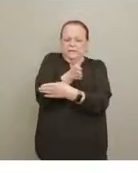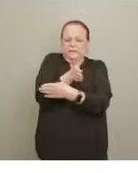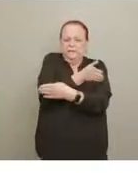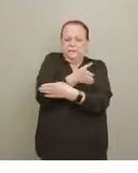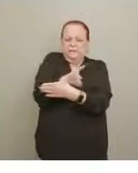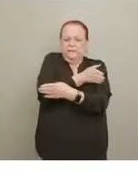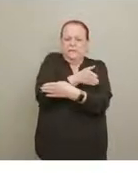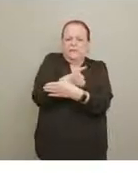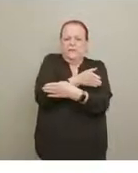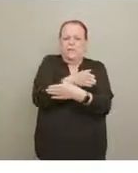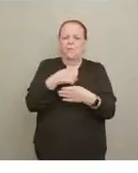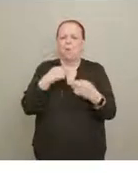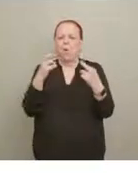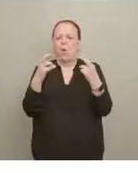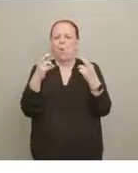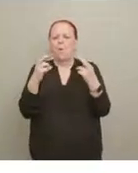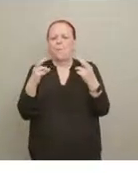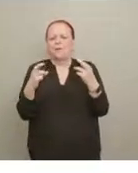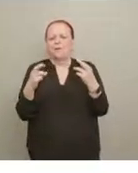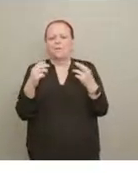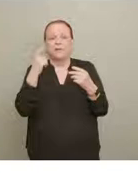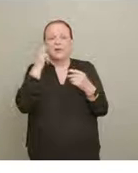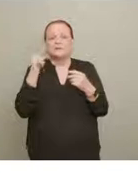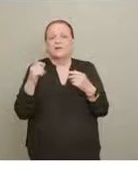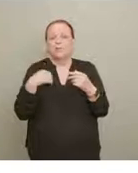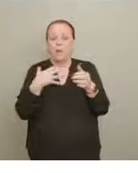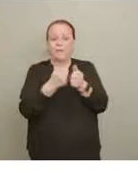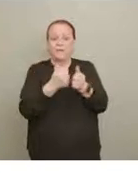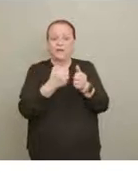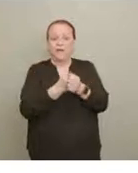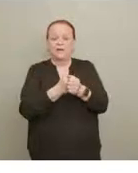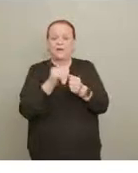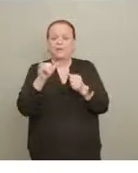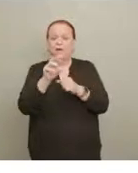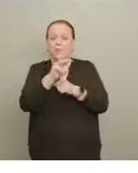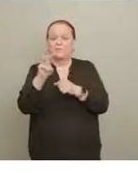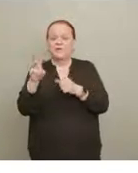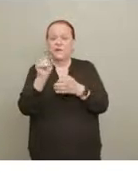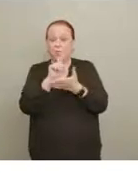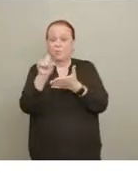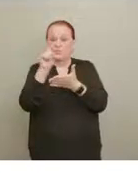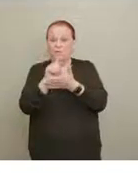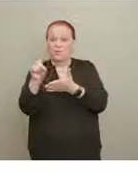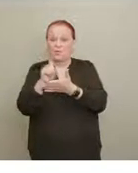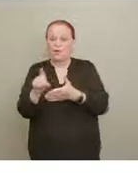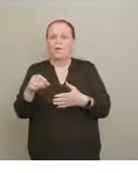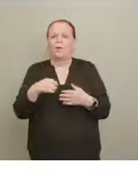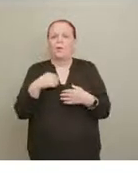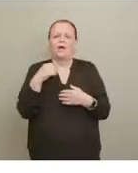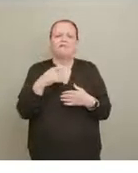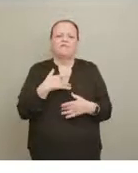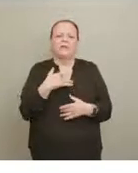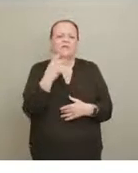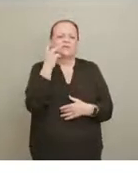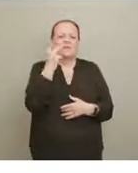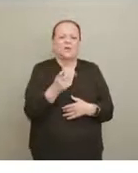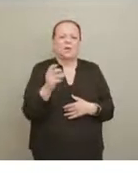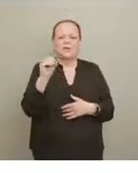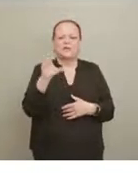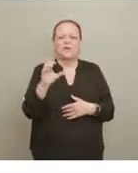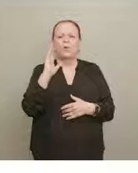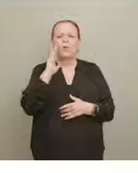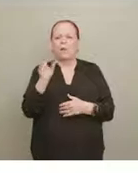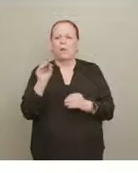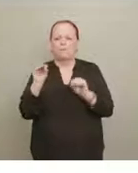its website once a week, this Friday, that we'll probably most likely will see that the Orange County will be in